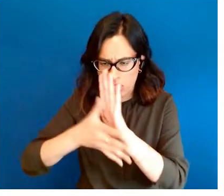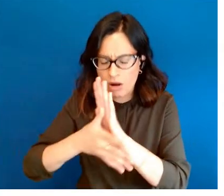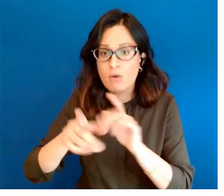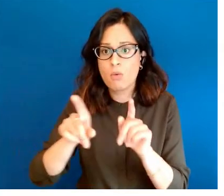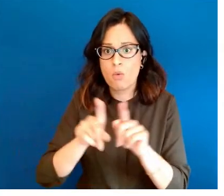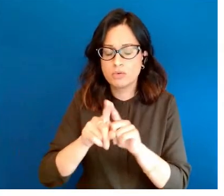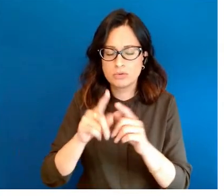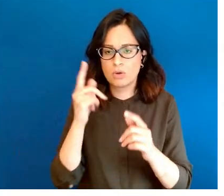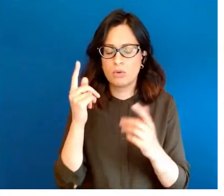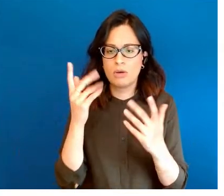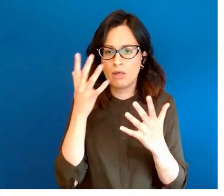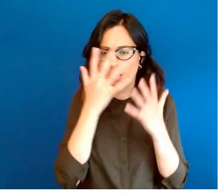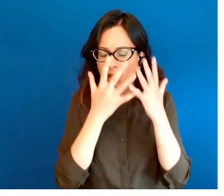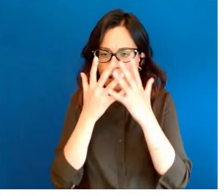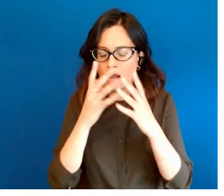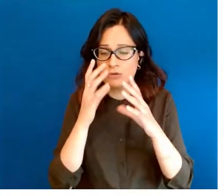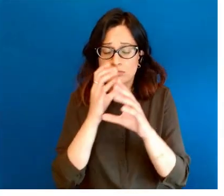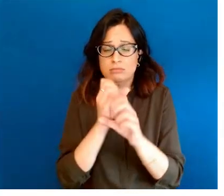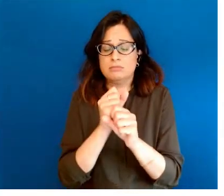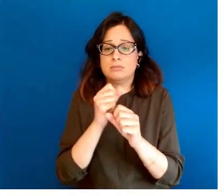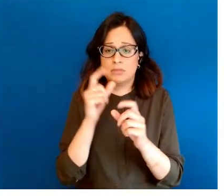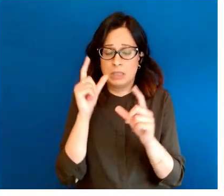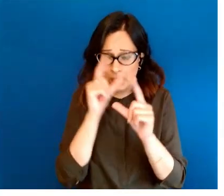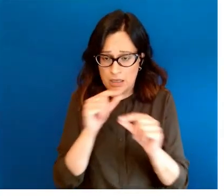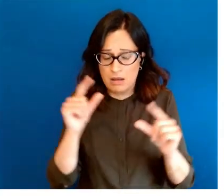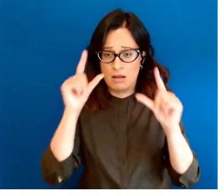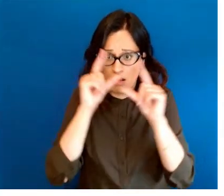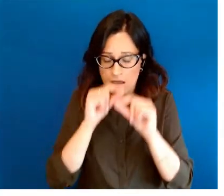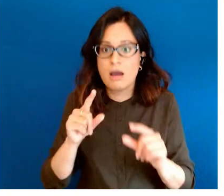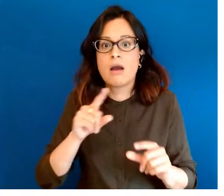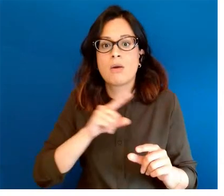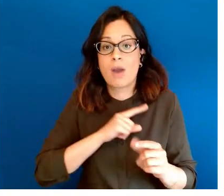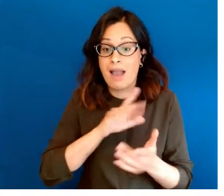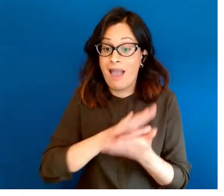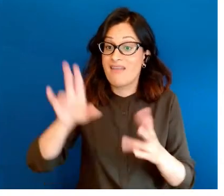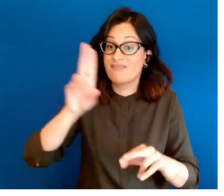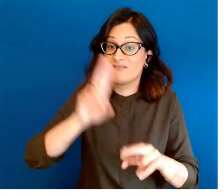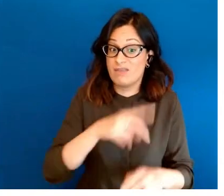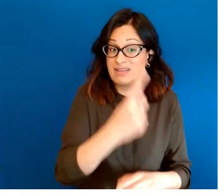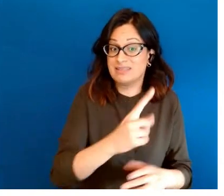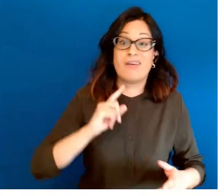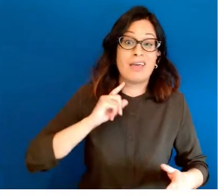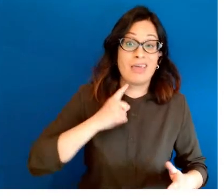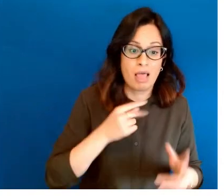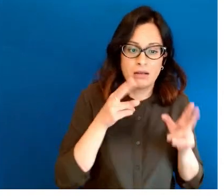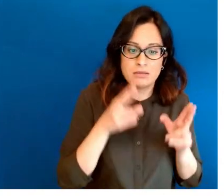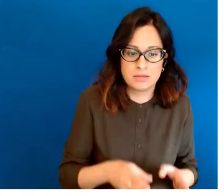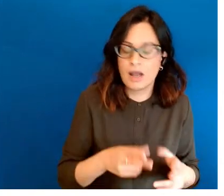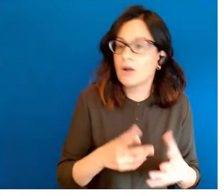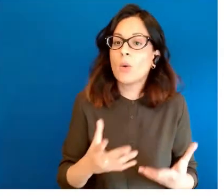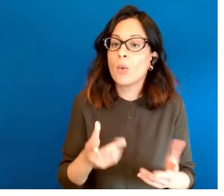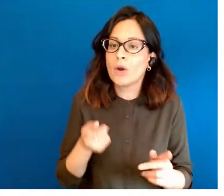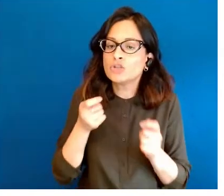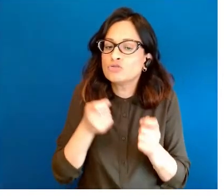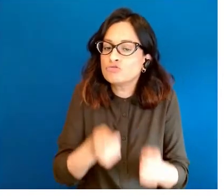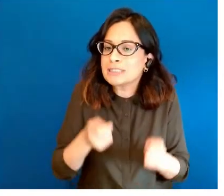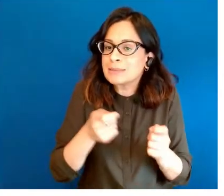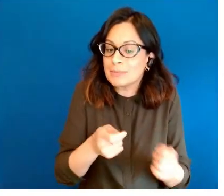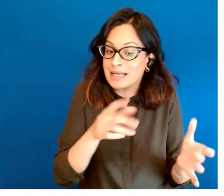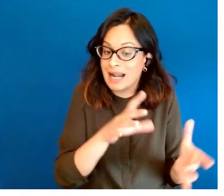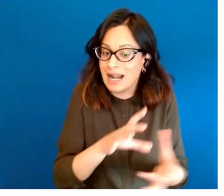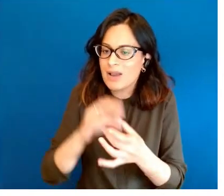of the antihistamine. So hay fever may not kill people, but the treatment we give for hay fever, the